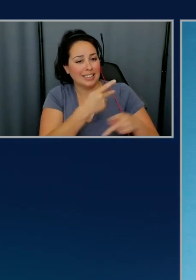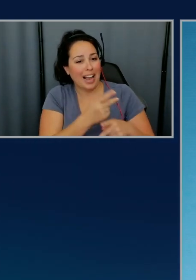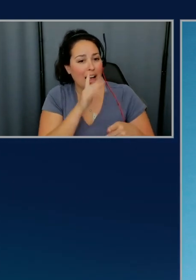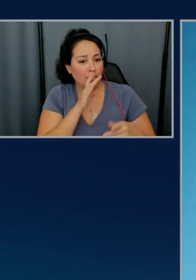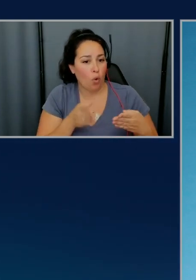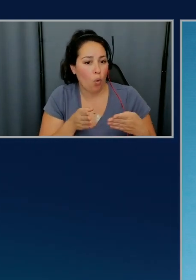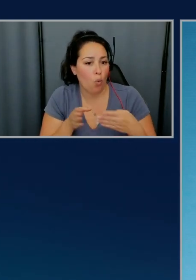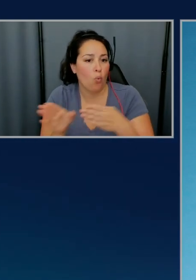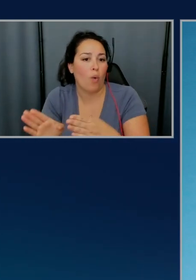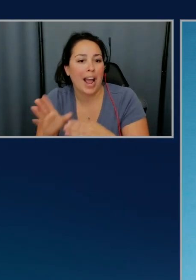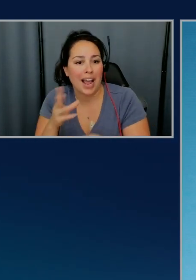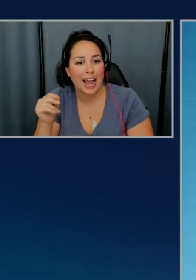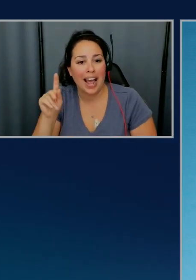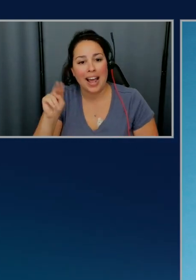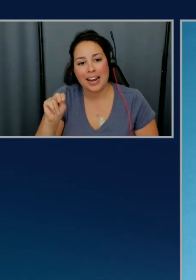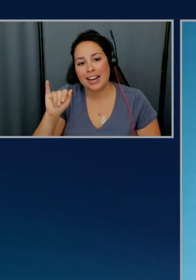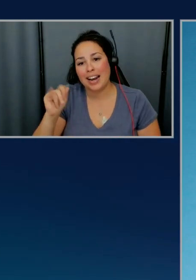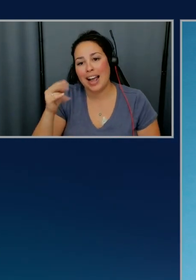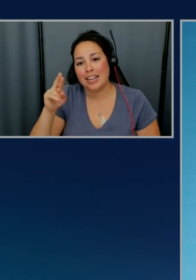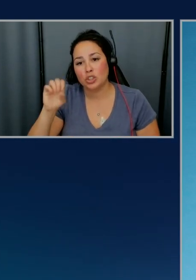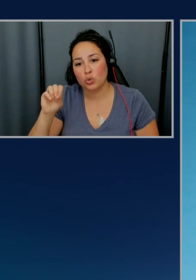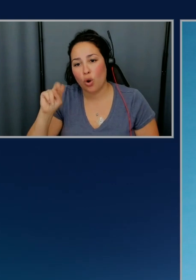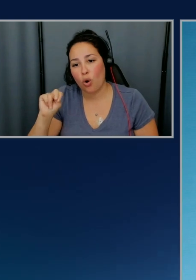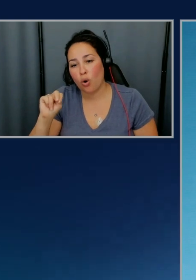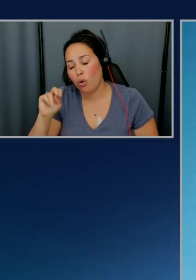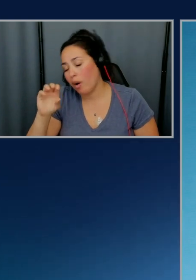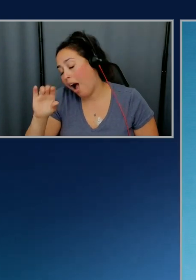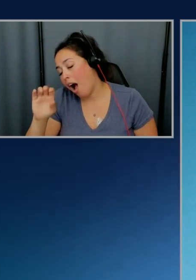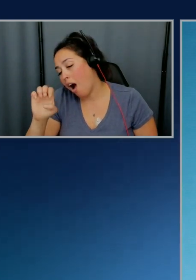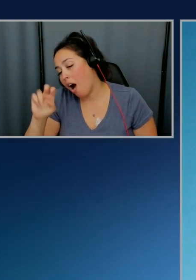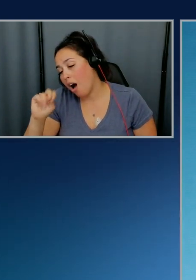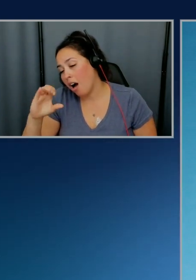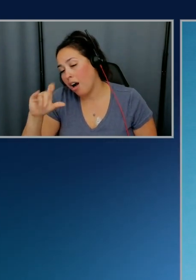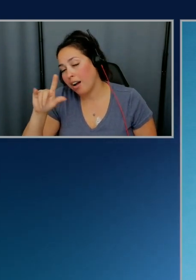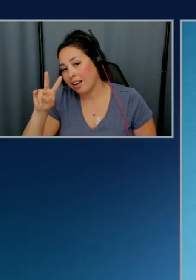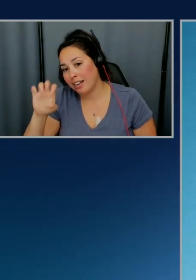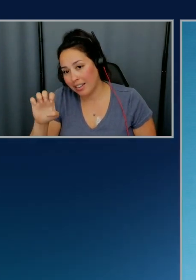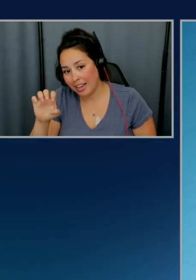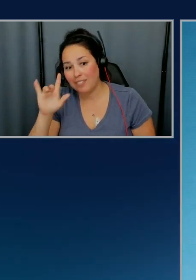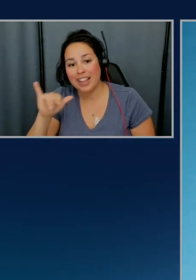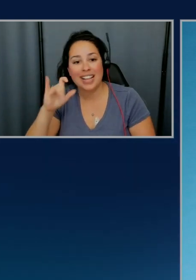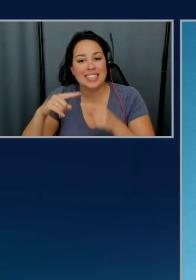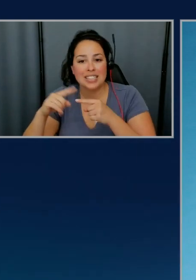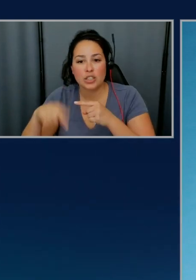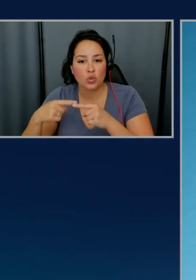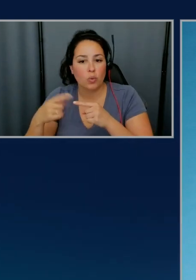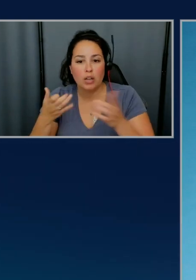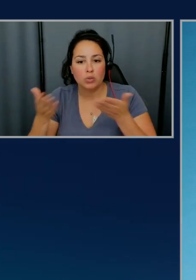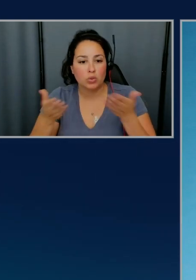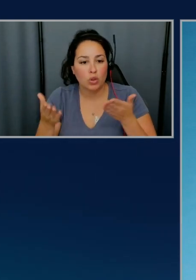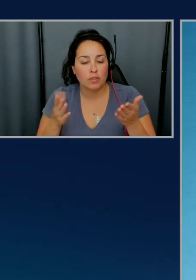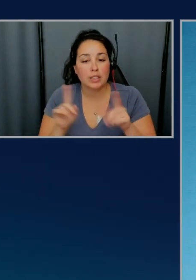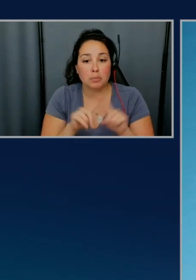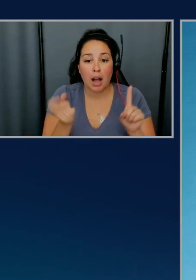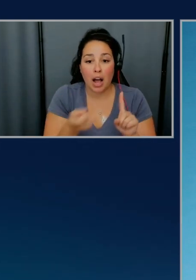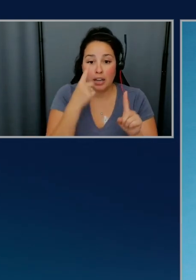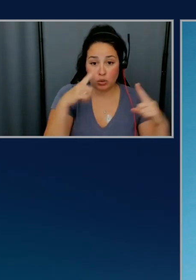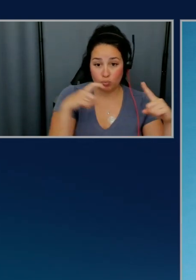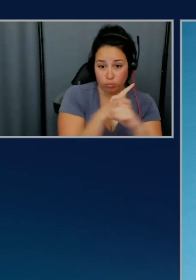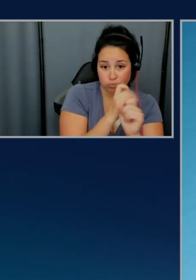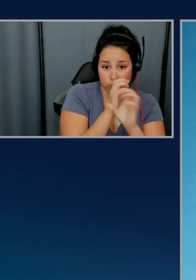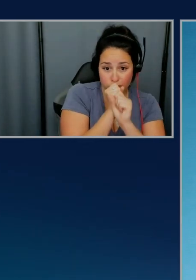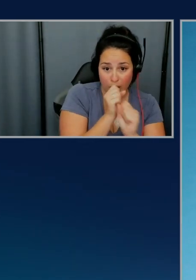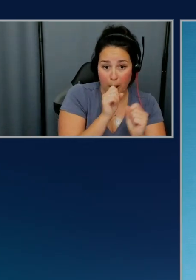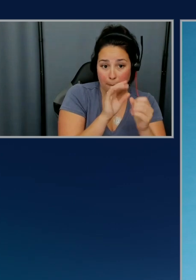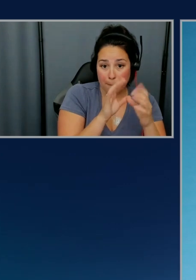can tell the external world, and this external world could be an AWS service or your own service, cryptographically that, hey, I am an enclave and here is my